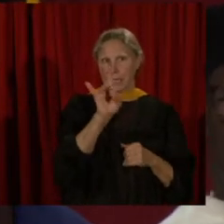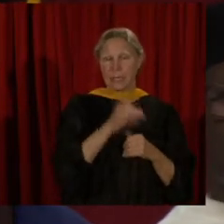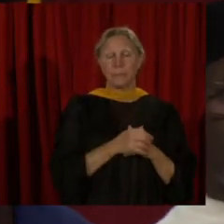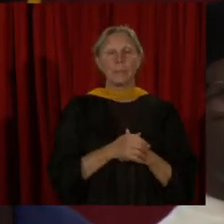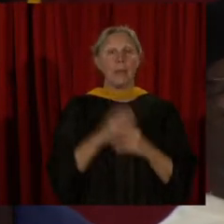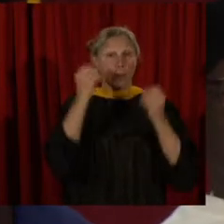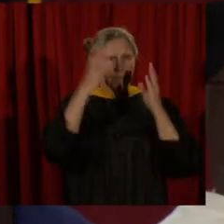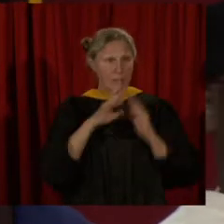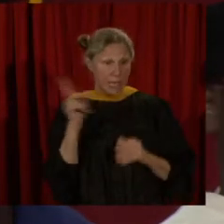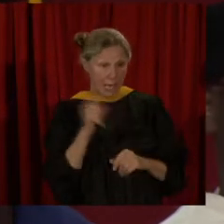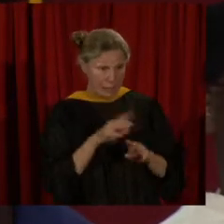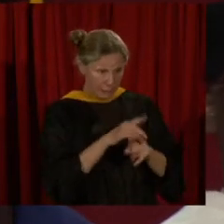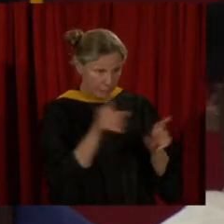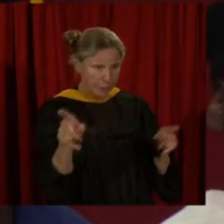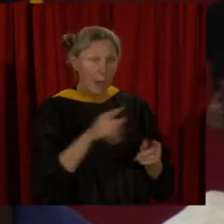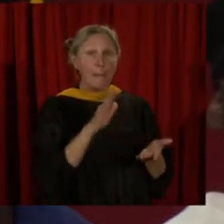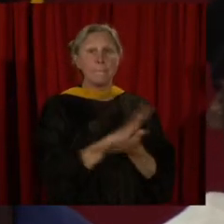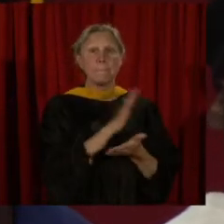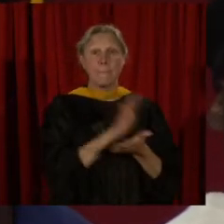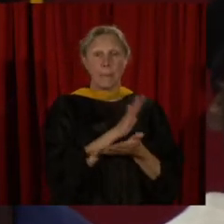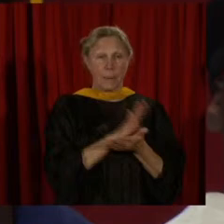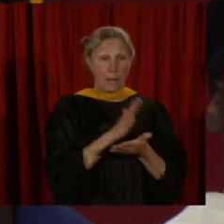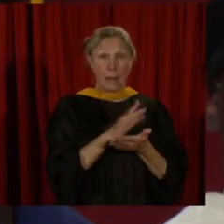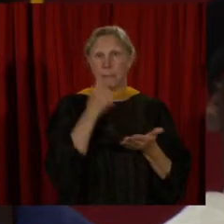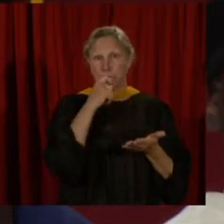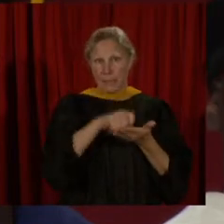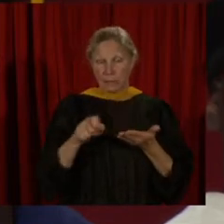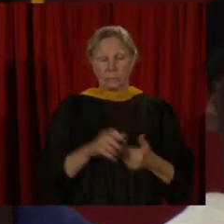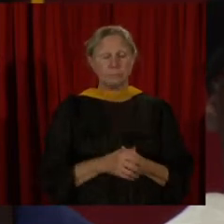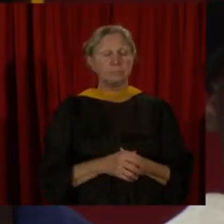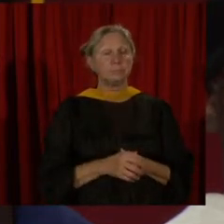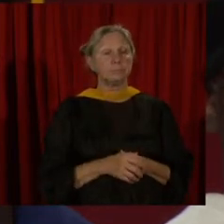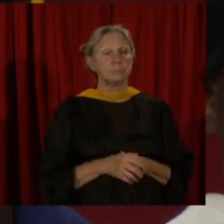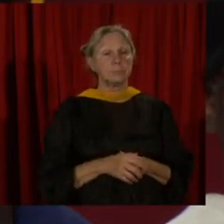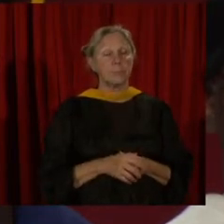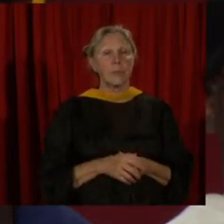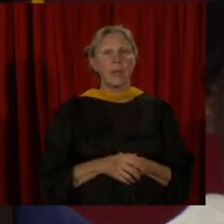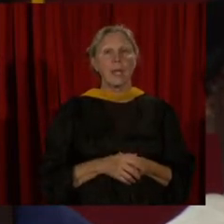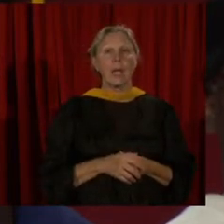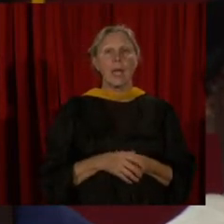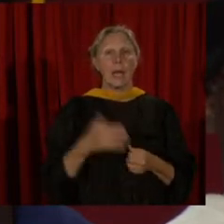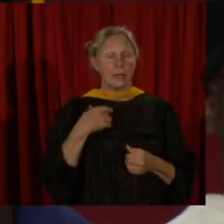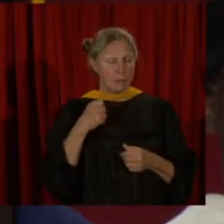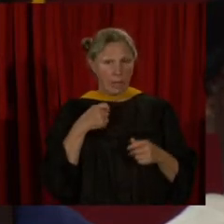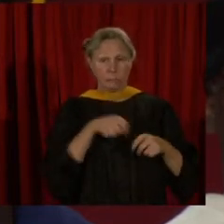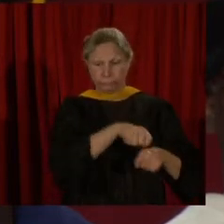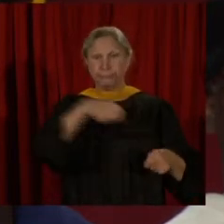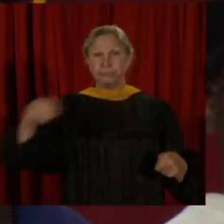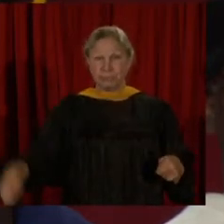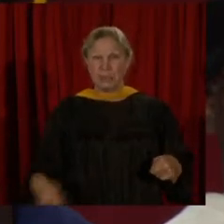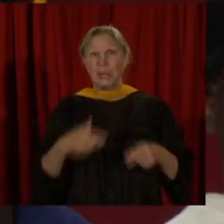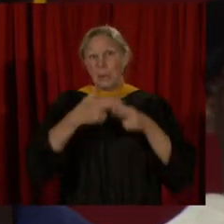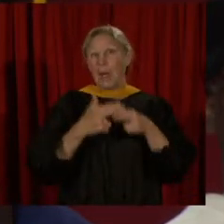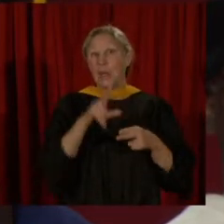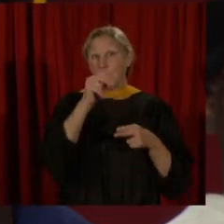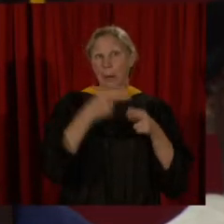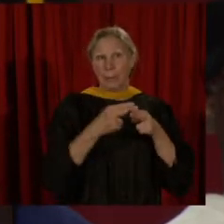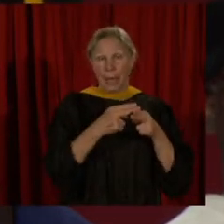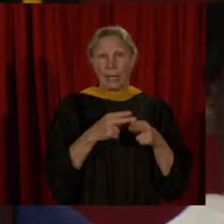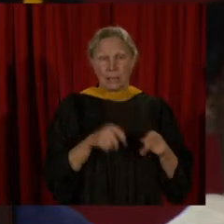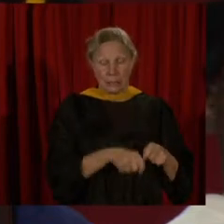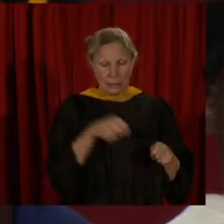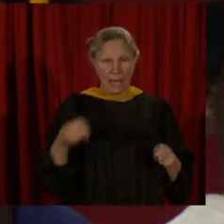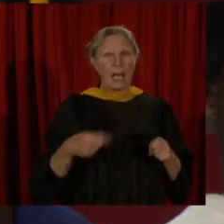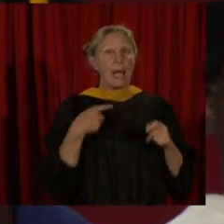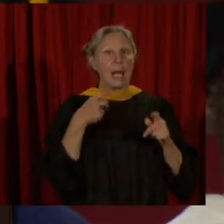professor asked the class to take out a piece of paper and a pencil. As I opened my backpack, which was about 30 pounds and as full as a